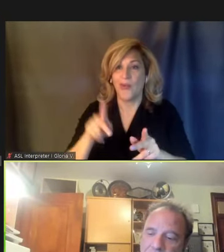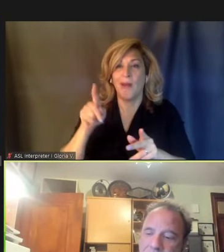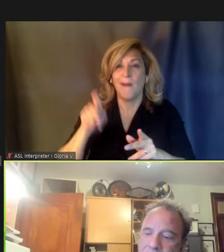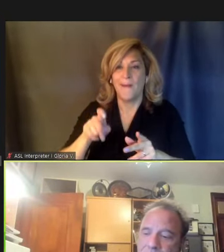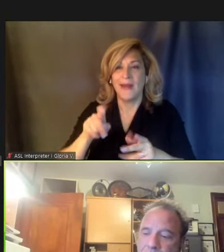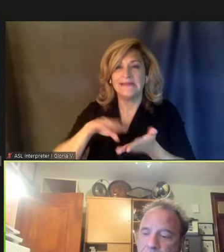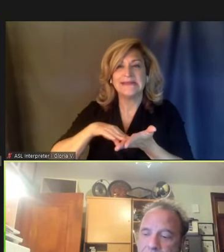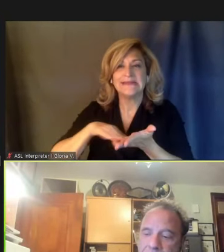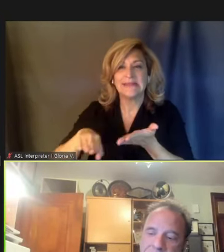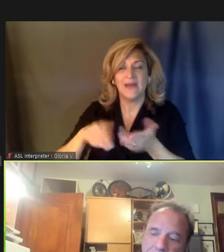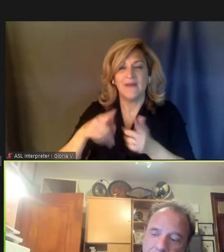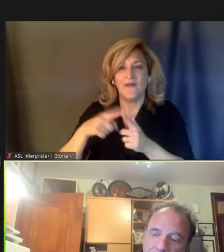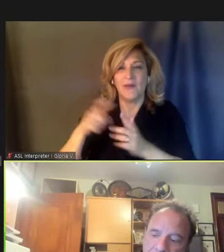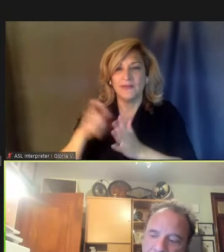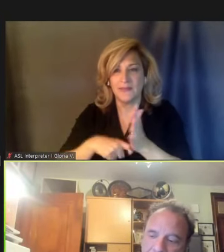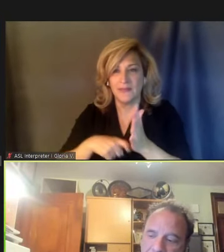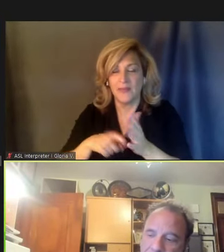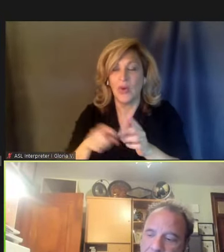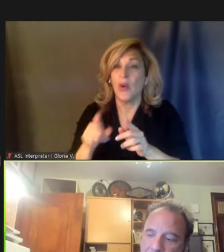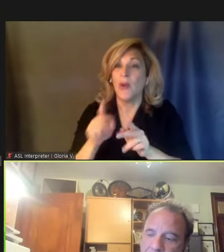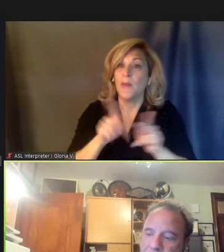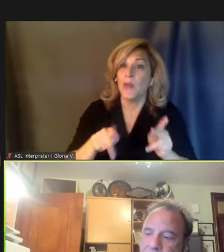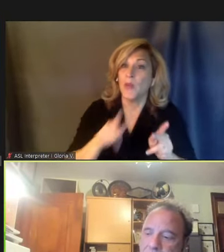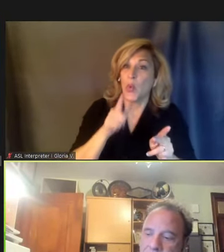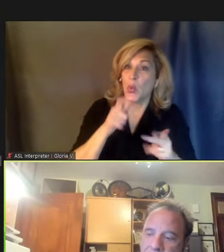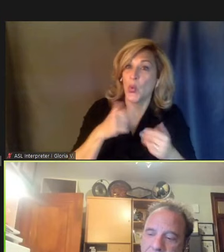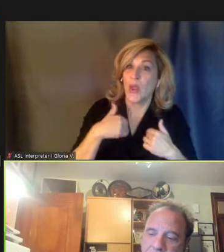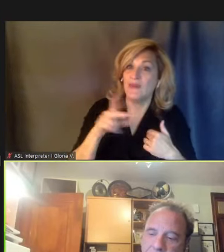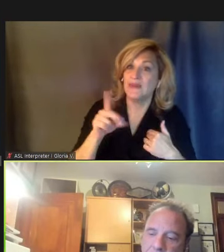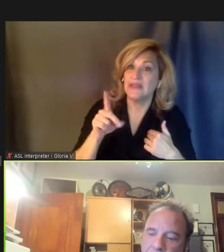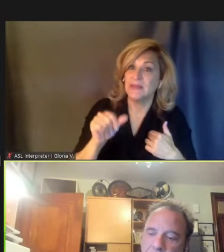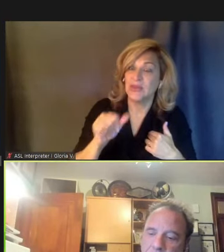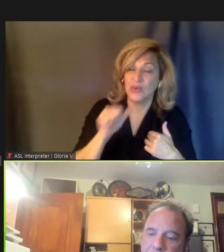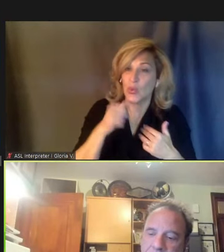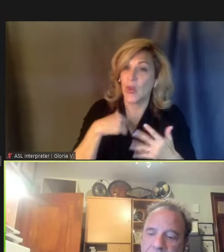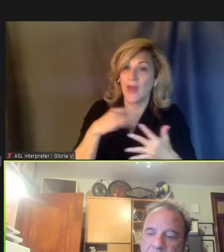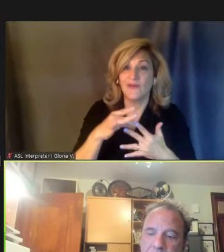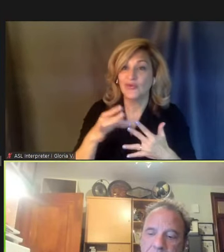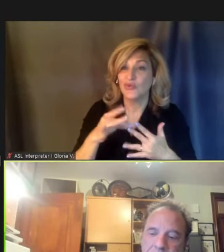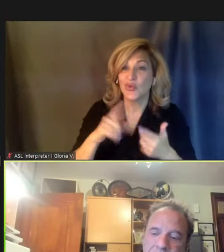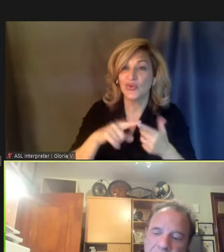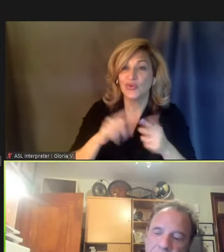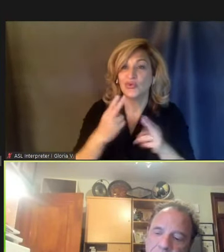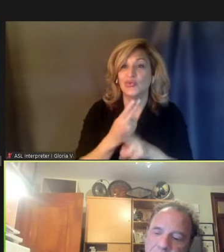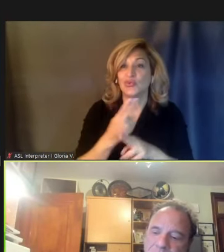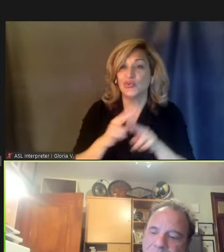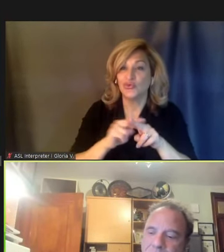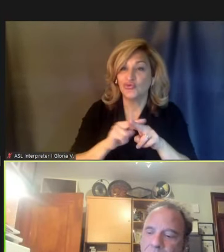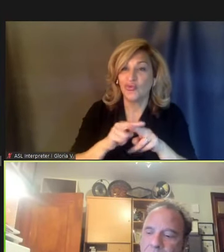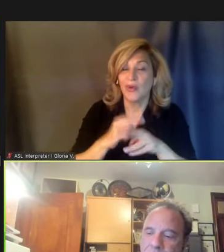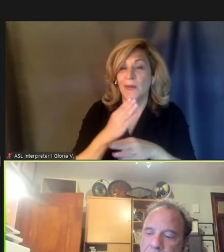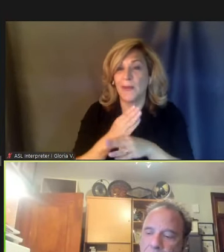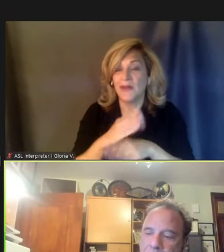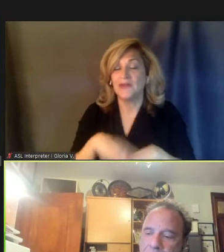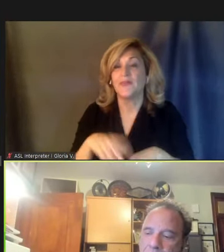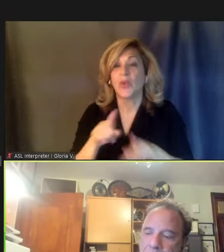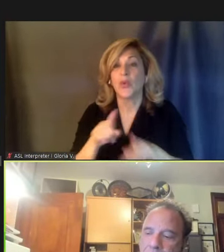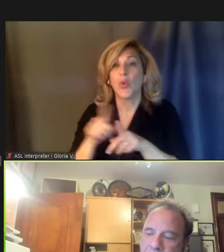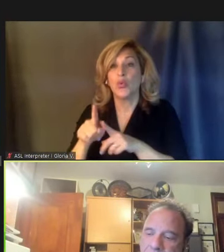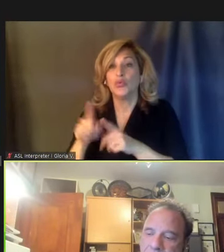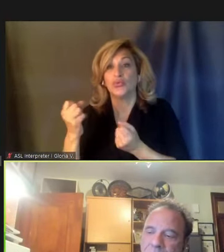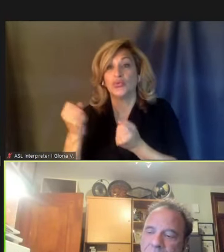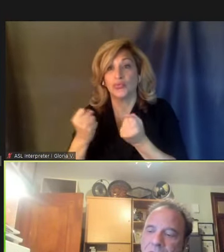they do not have a choice to take public transportation. And lastly, local business that utilizes commercial vehicles in the course of